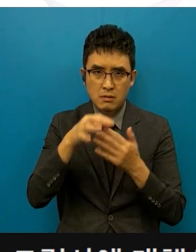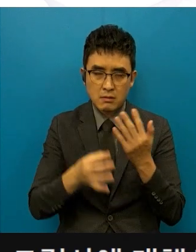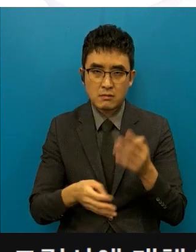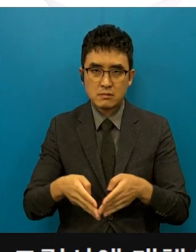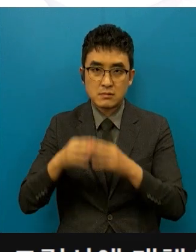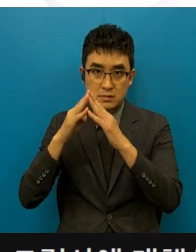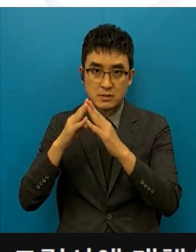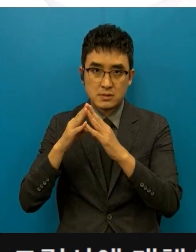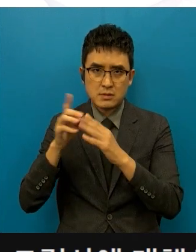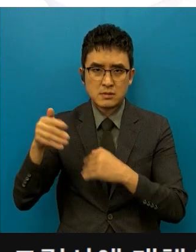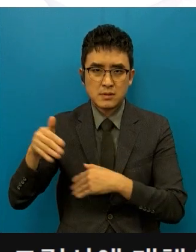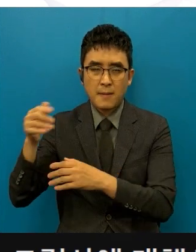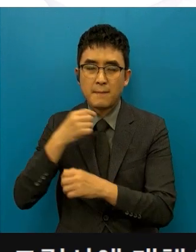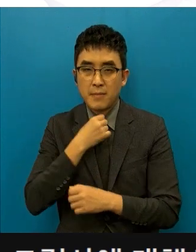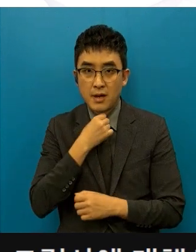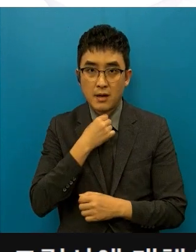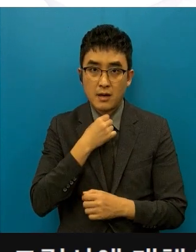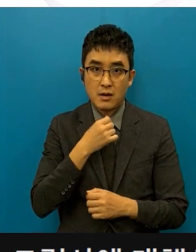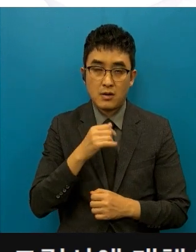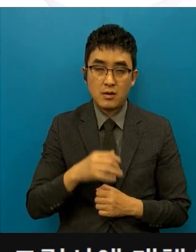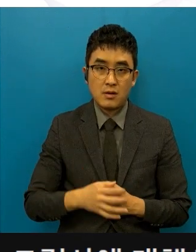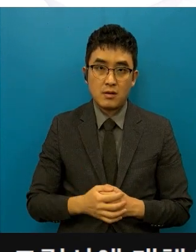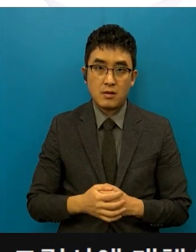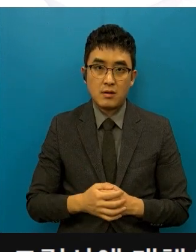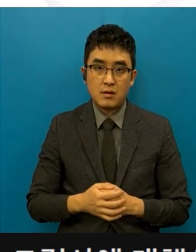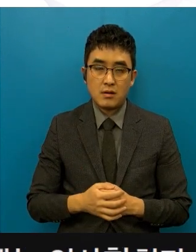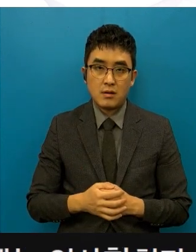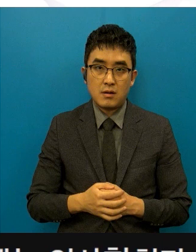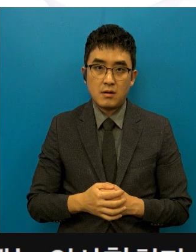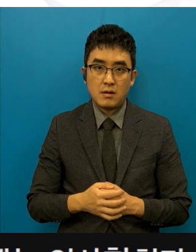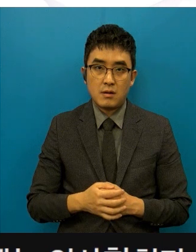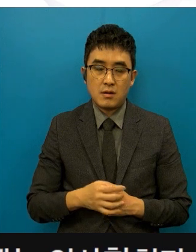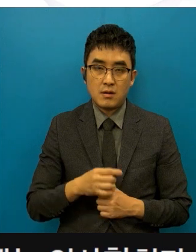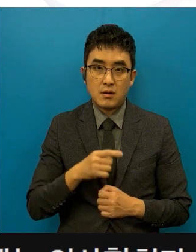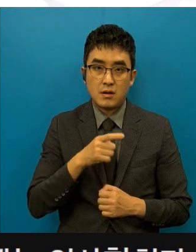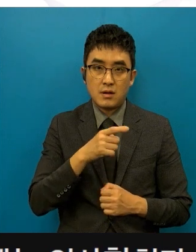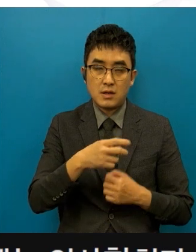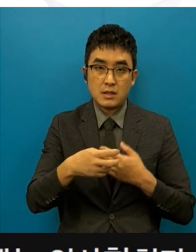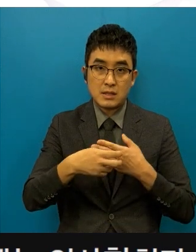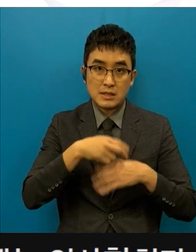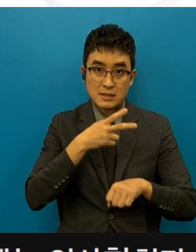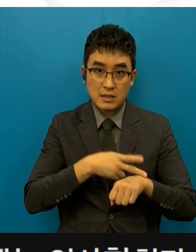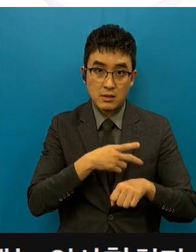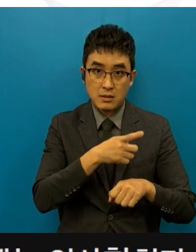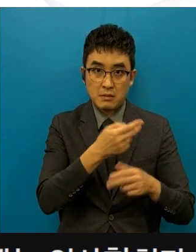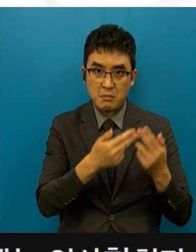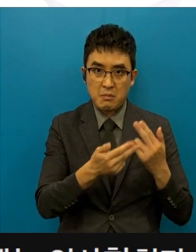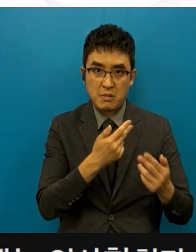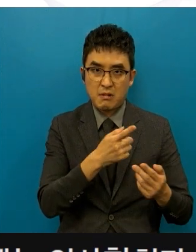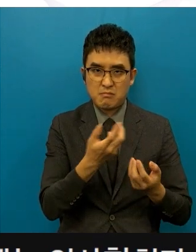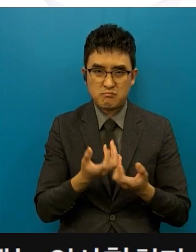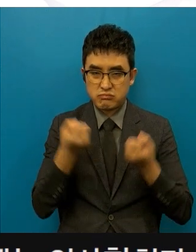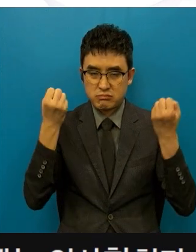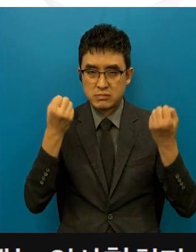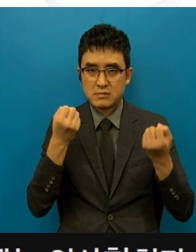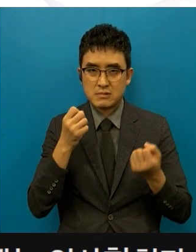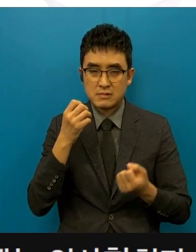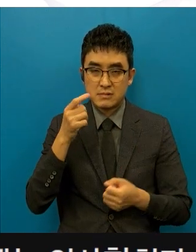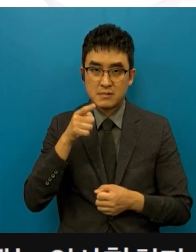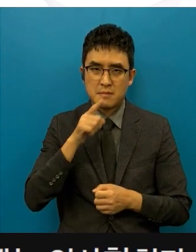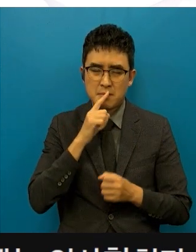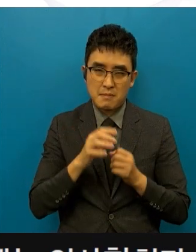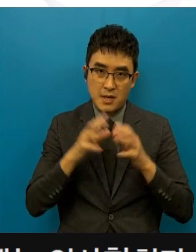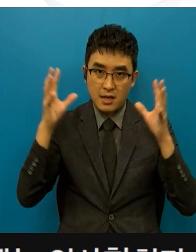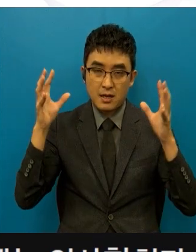and there have been so much discussion in this regard. What we see as a very big difference